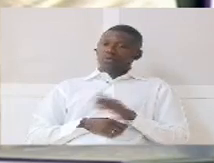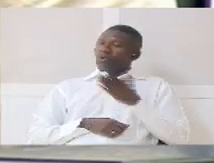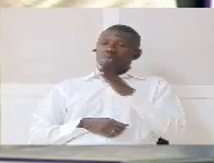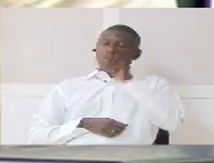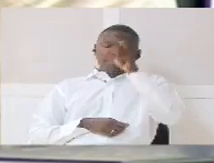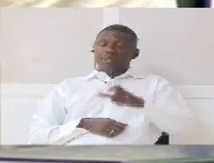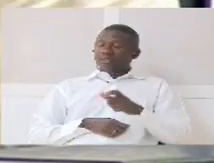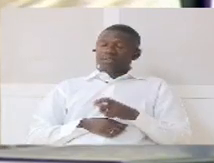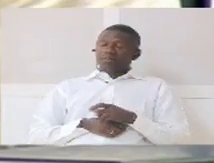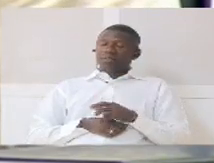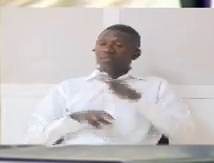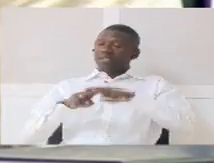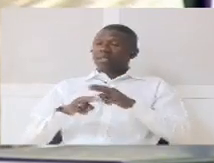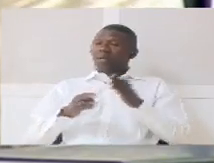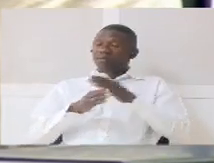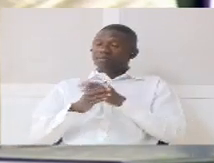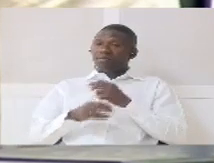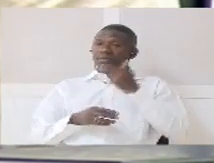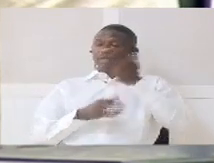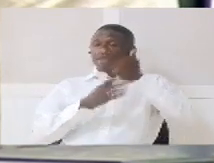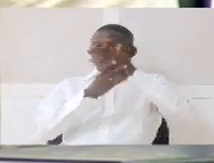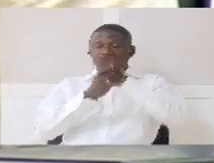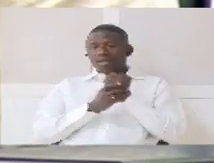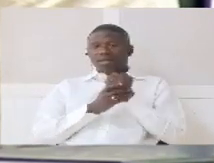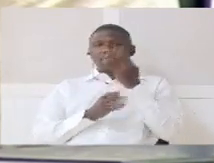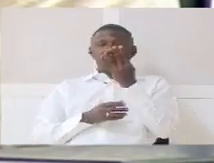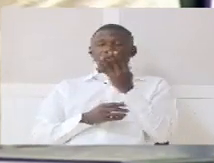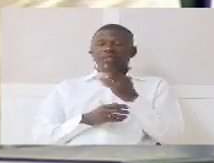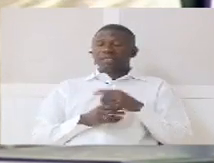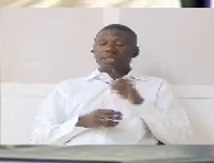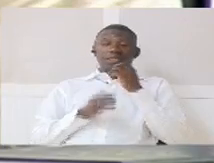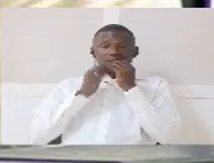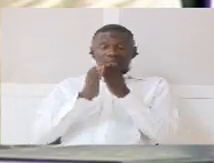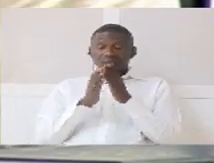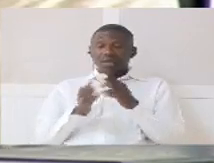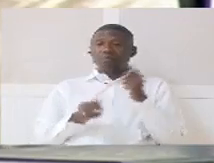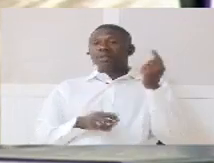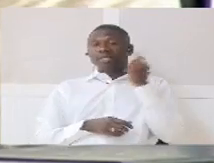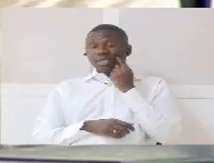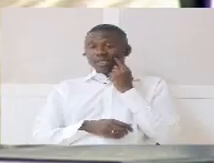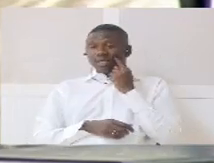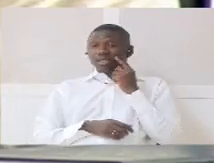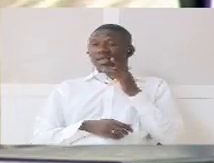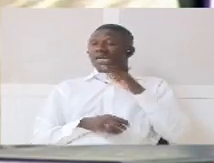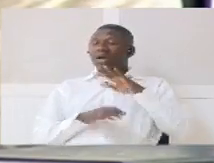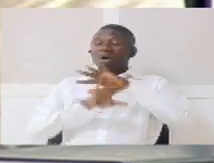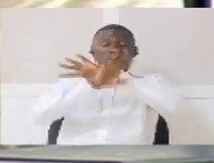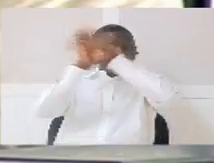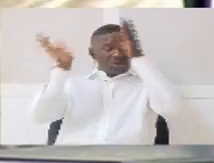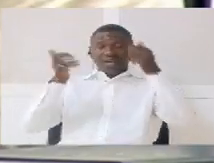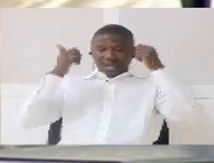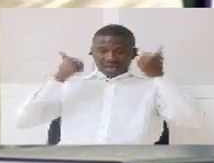before 94. Nobody sat here before 94. Lumbe Shotola. Saying that there will be a day. Kuku Keta Jam. Whatever happened